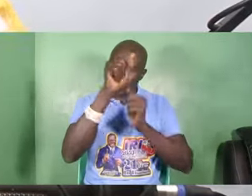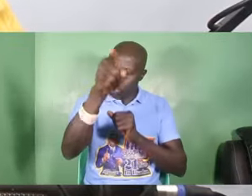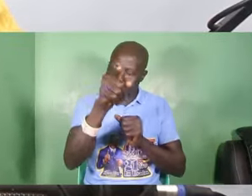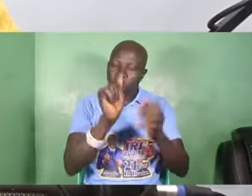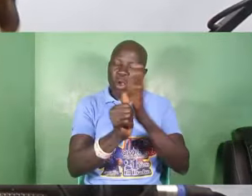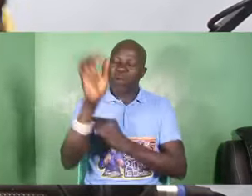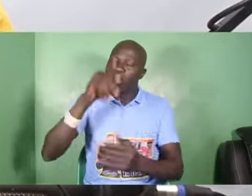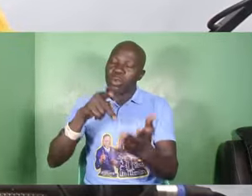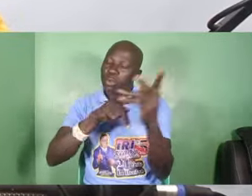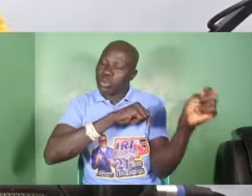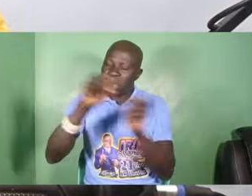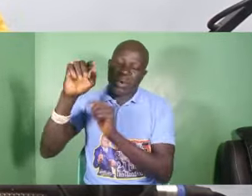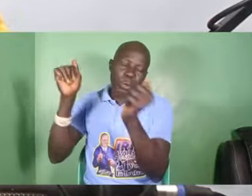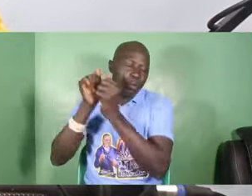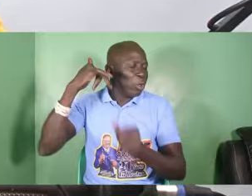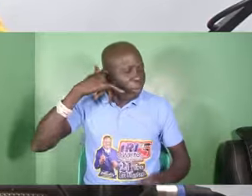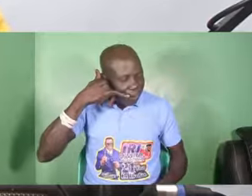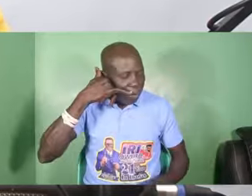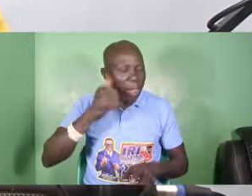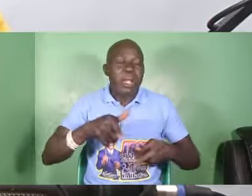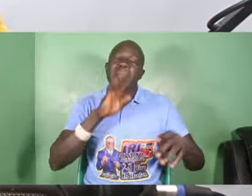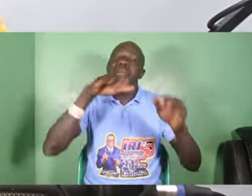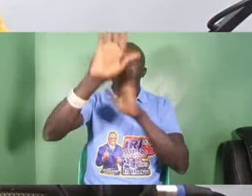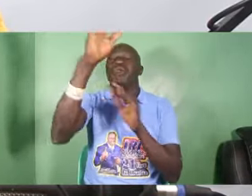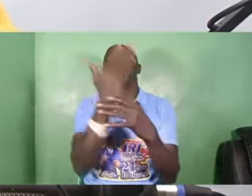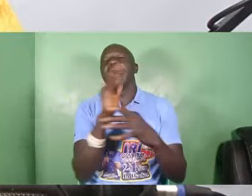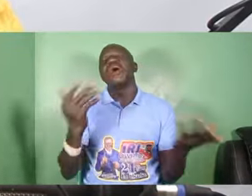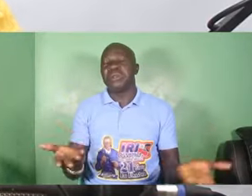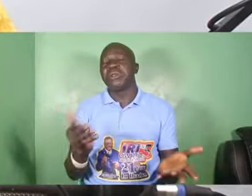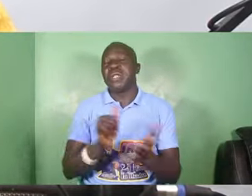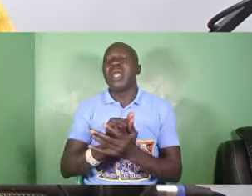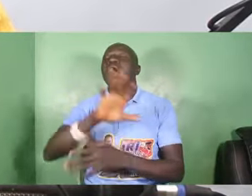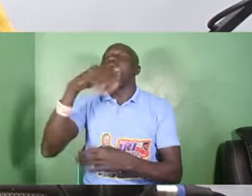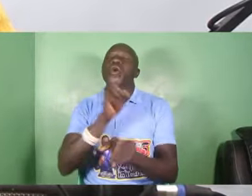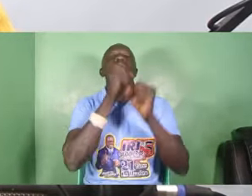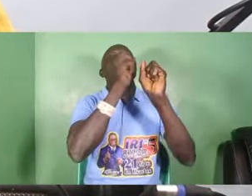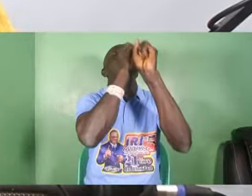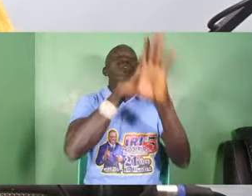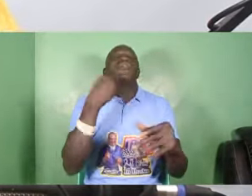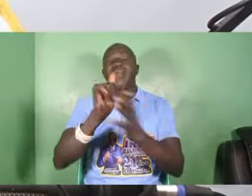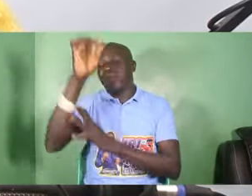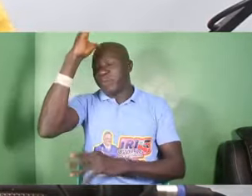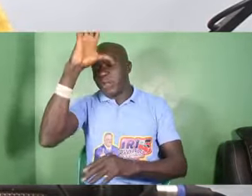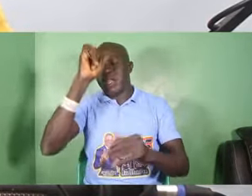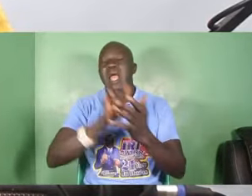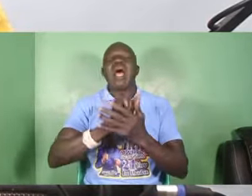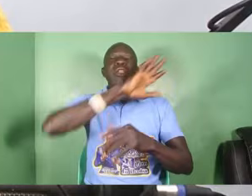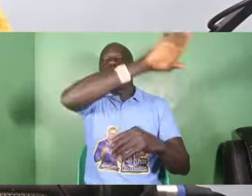My phone is better transfer. If your phone wants you to do transfer. Just go one over. Let it be with you. Here and one baba. The blessing. Of the Father,